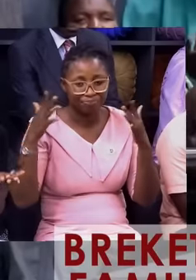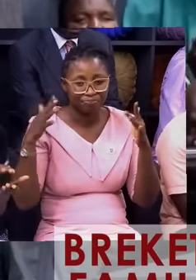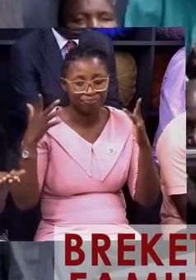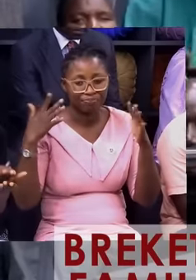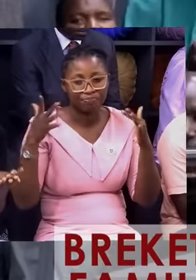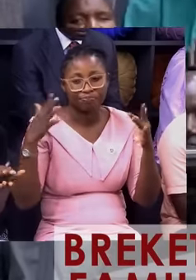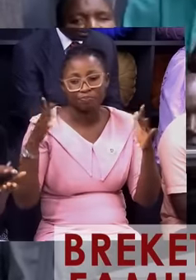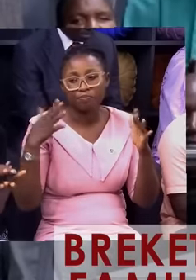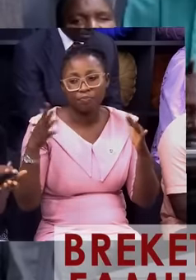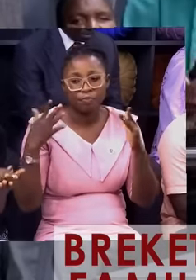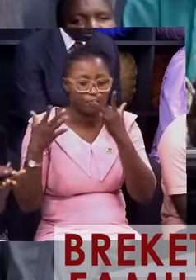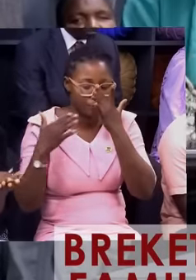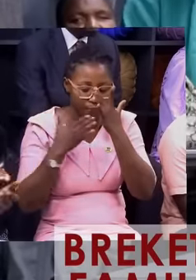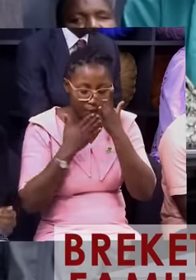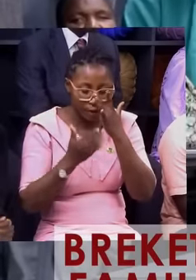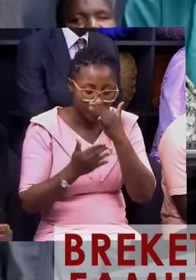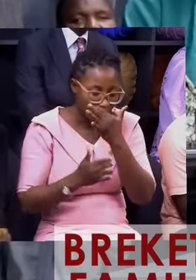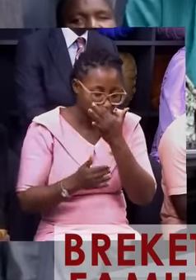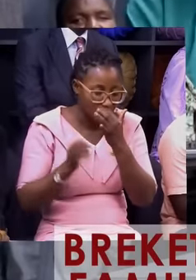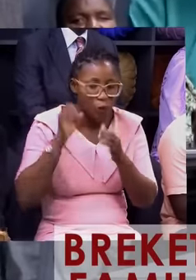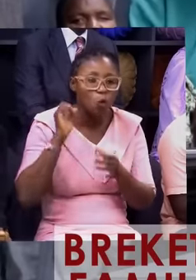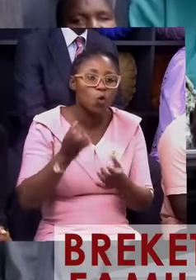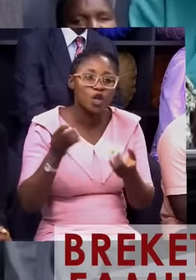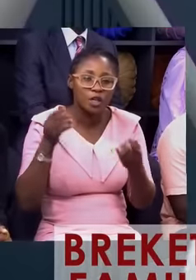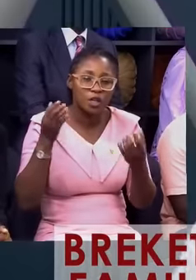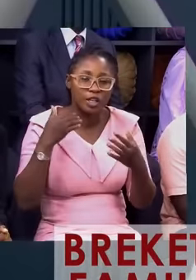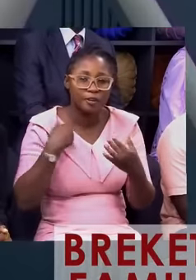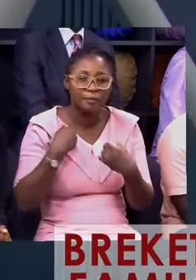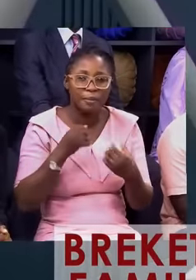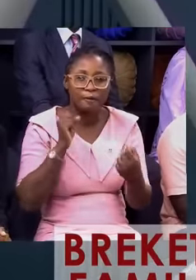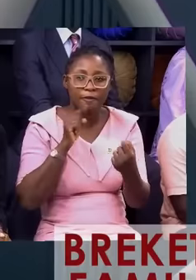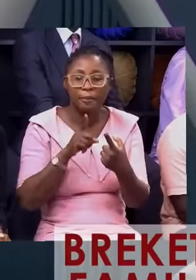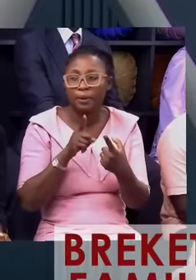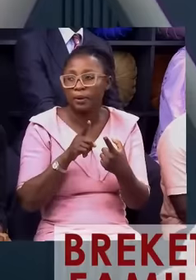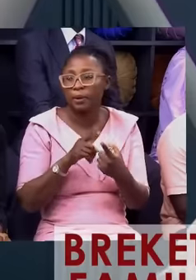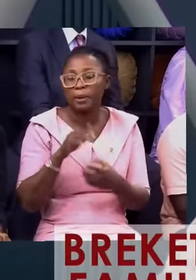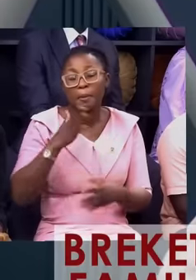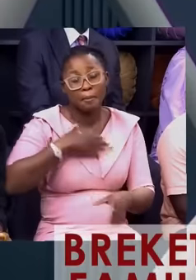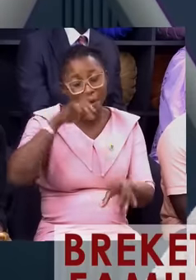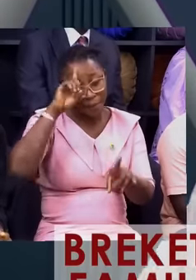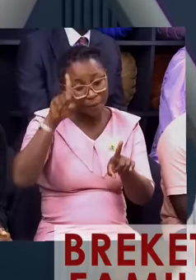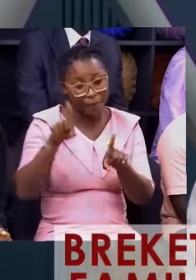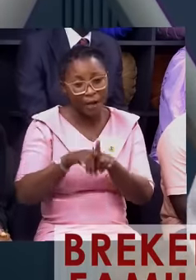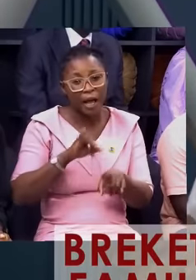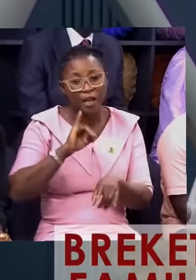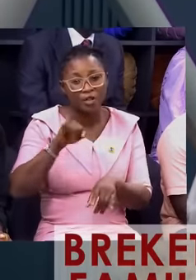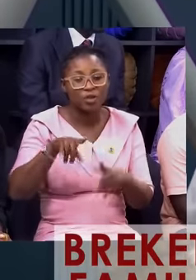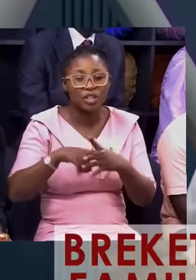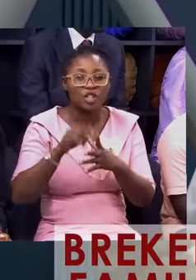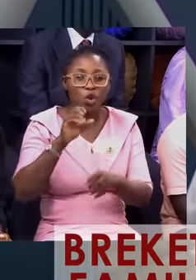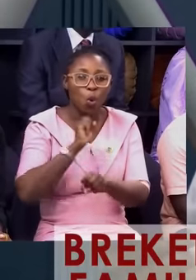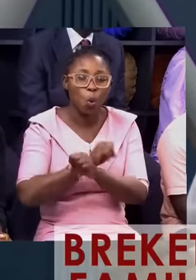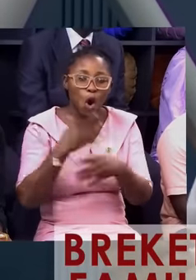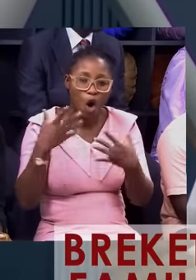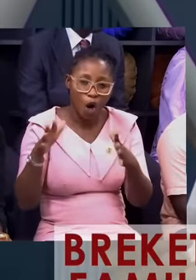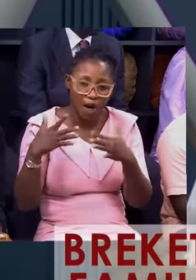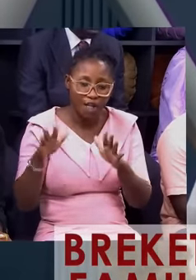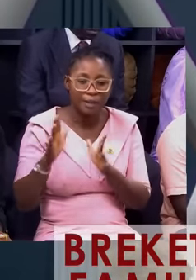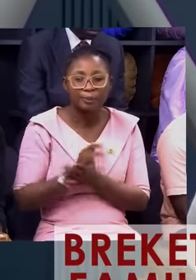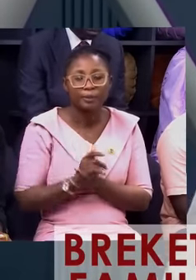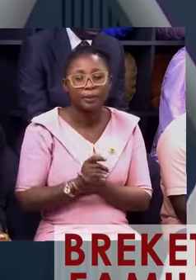n mob thank you very much you go get back to me my brother I don't start your work